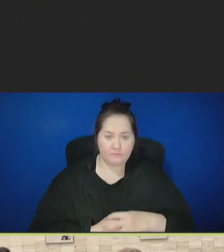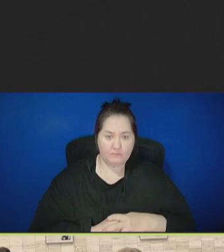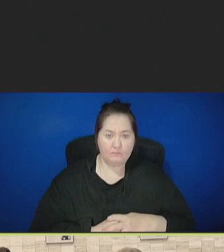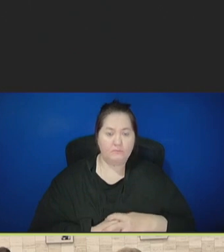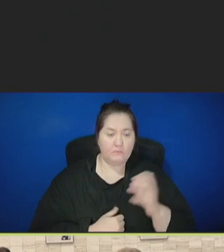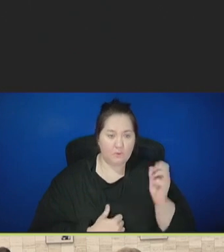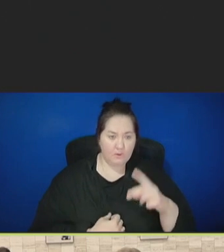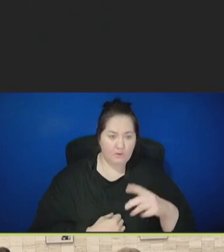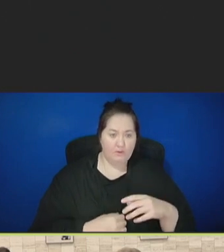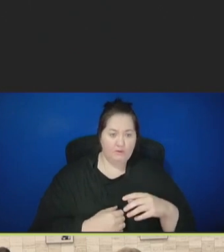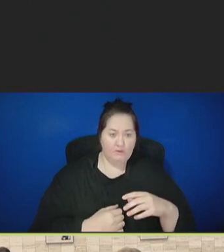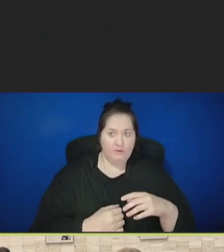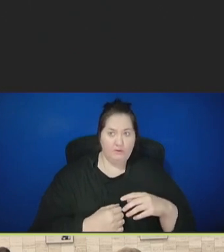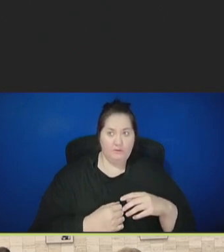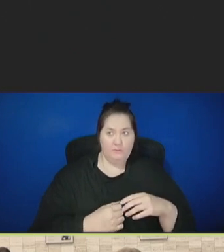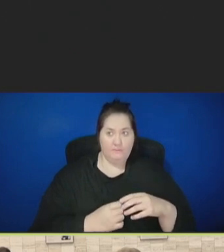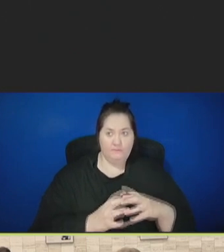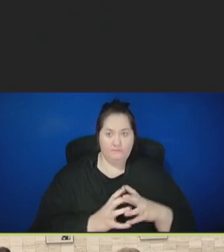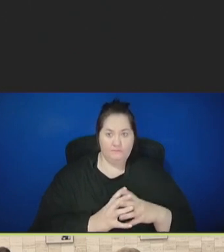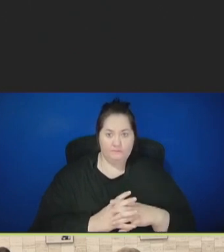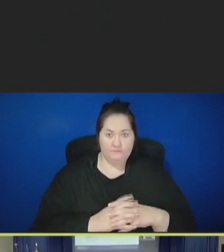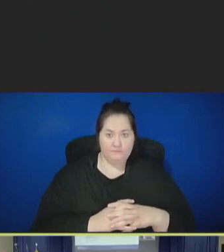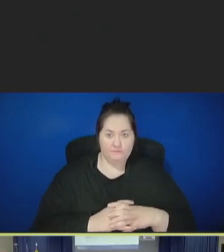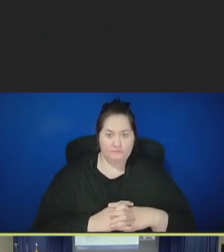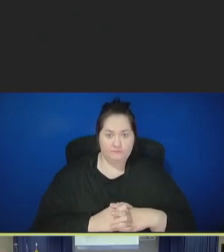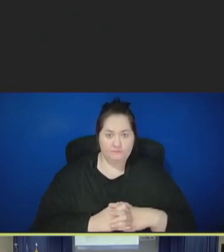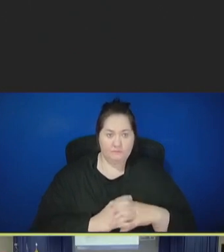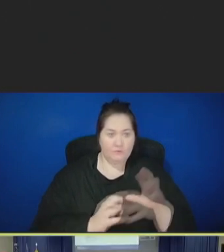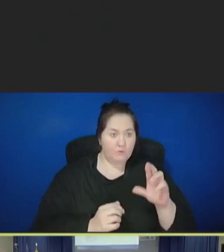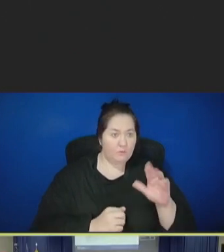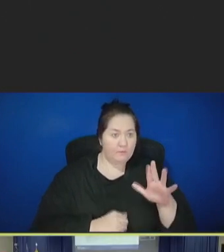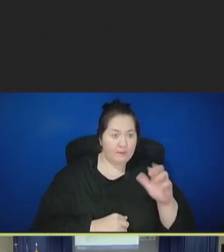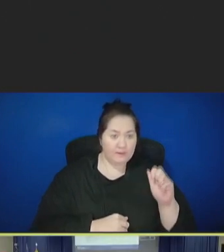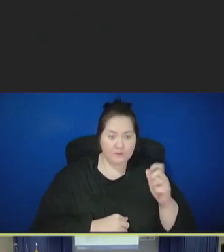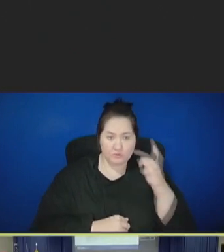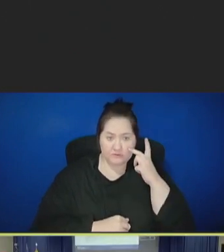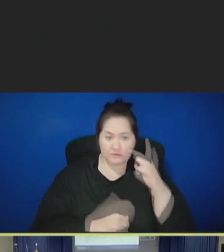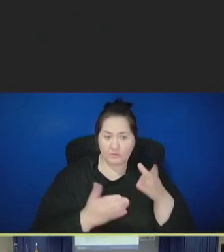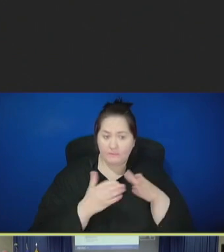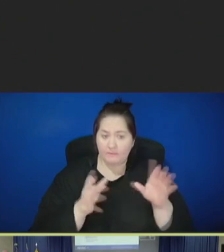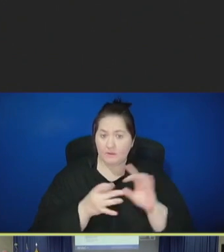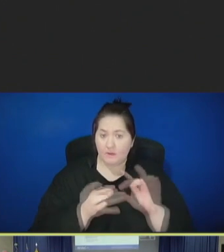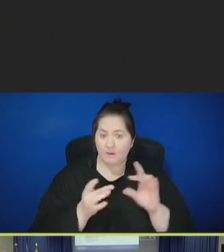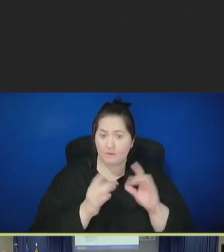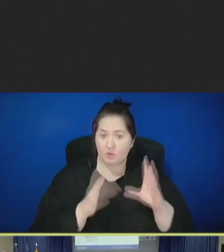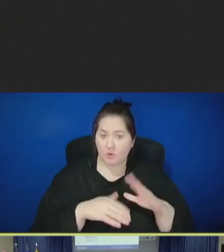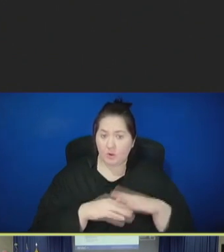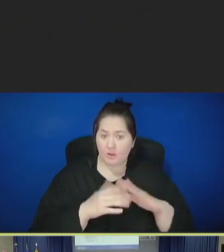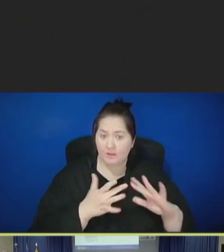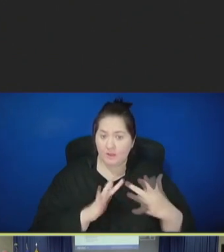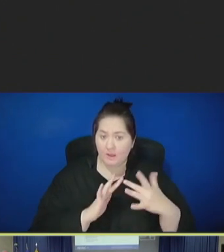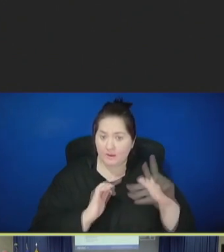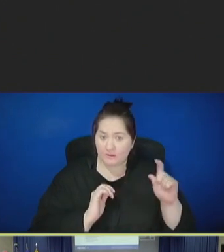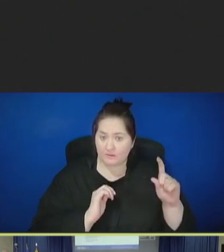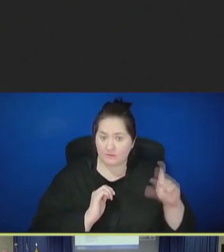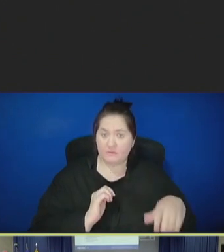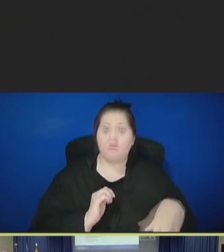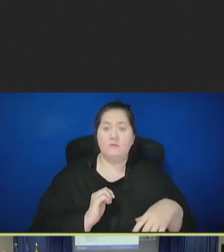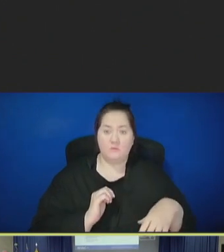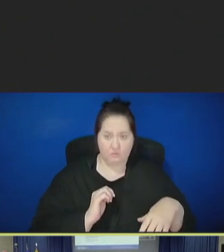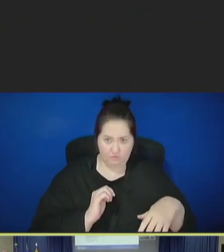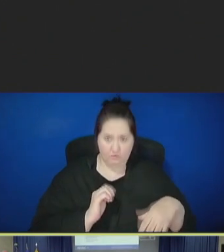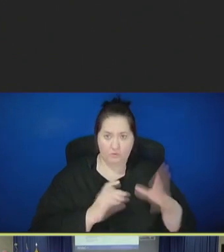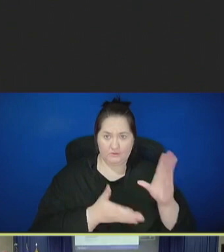Okay, so Rebecca, do you see our public commenter on the line? Okay, so we are